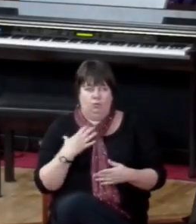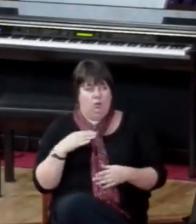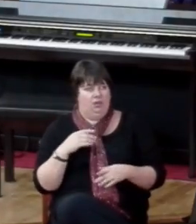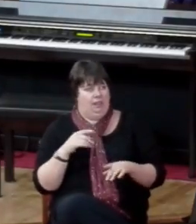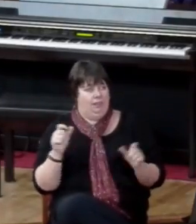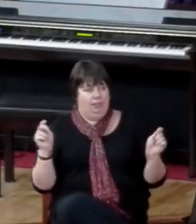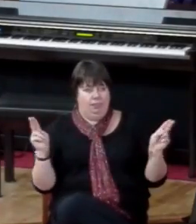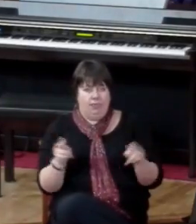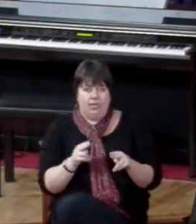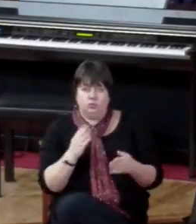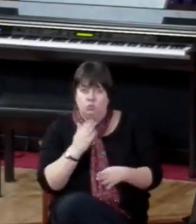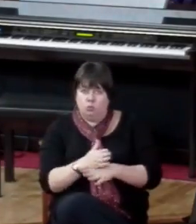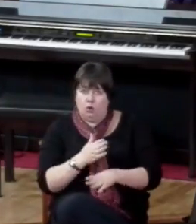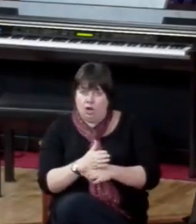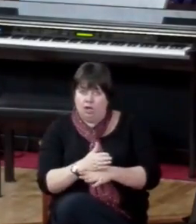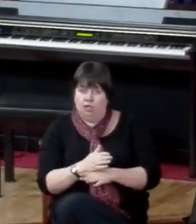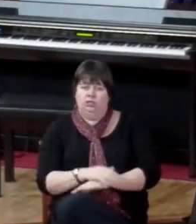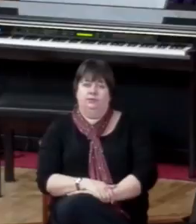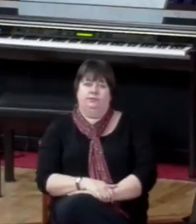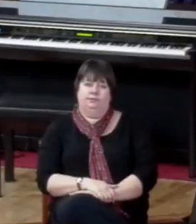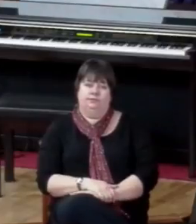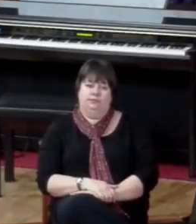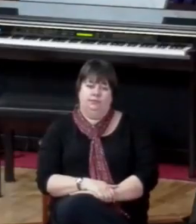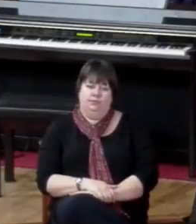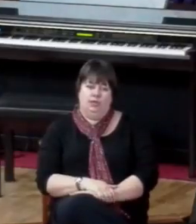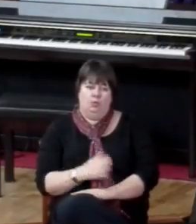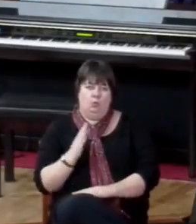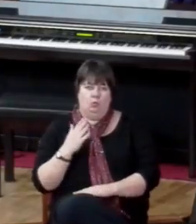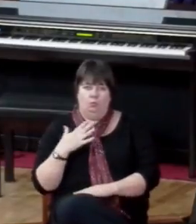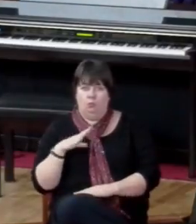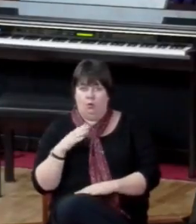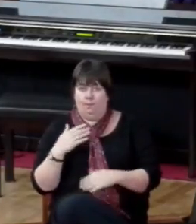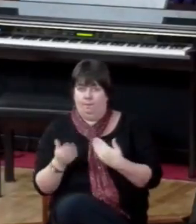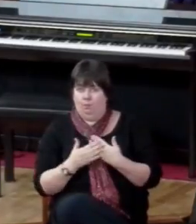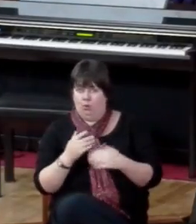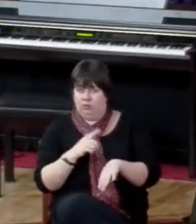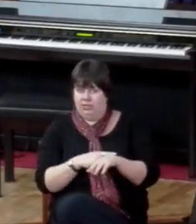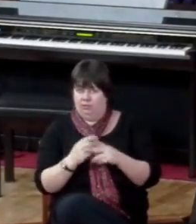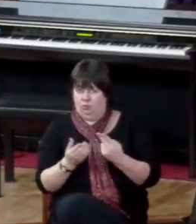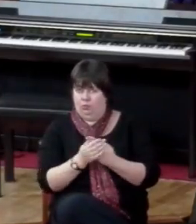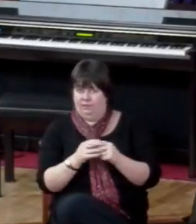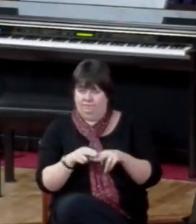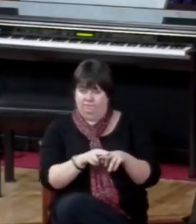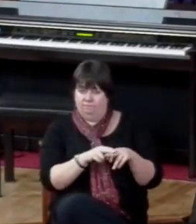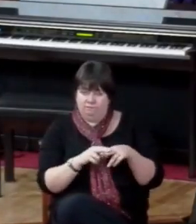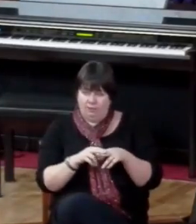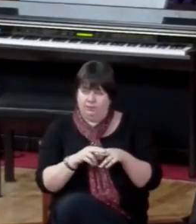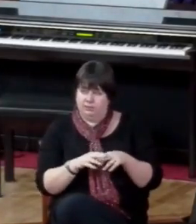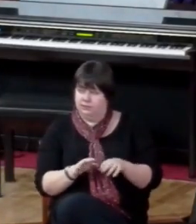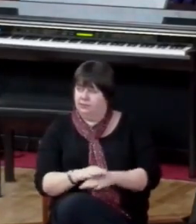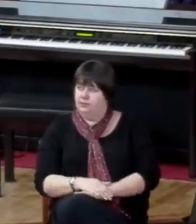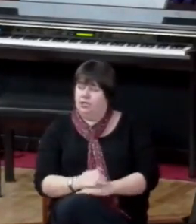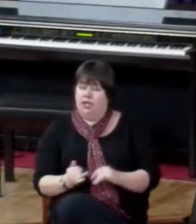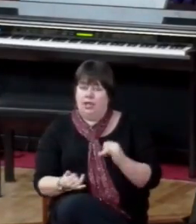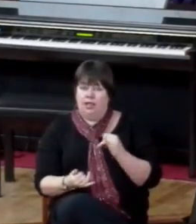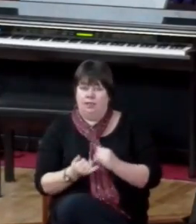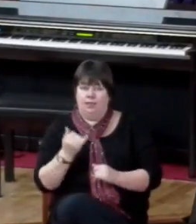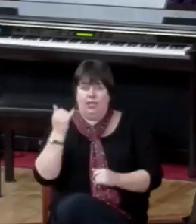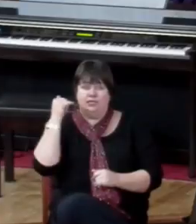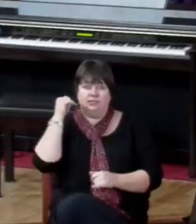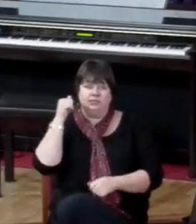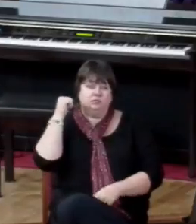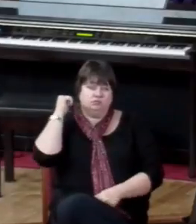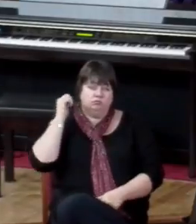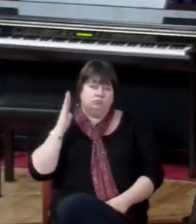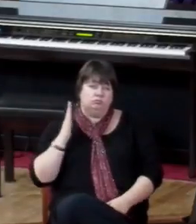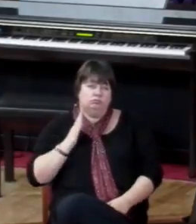in work, a whole host of things that we mentioned last week. But last Sunday, from a scriptural point